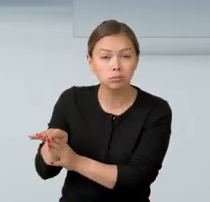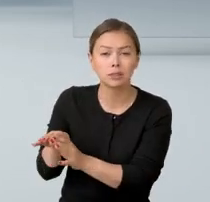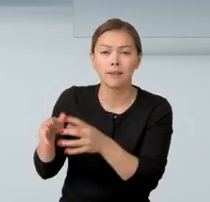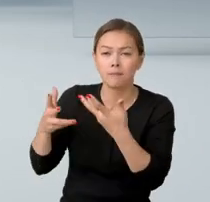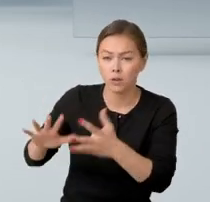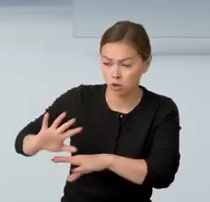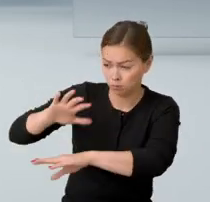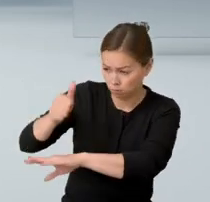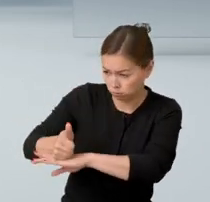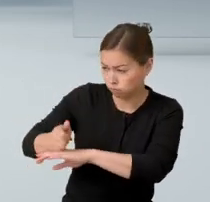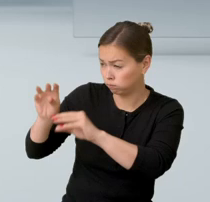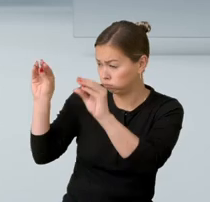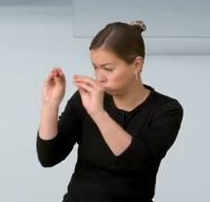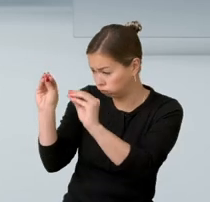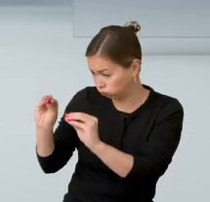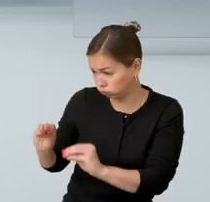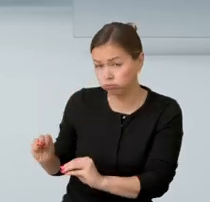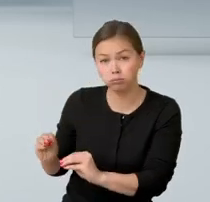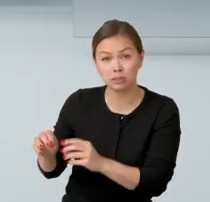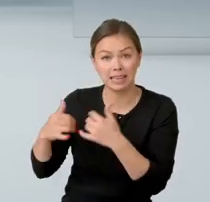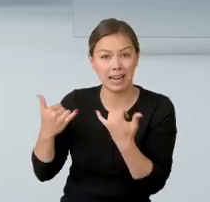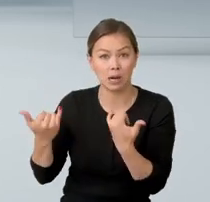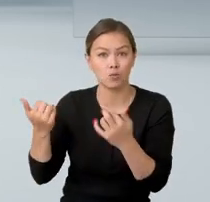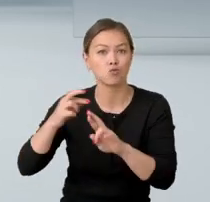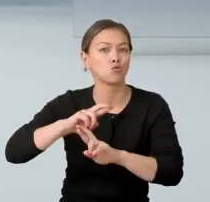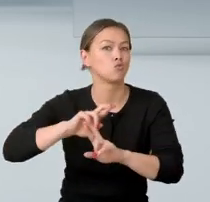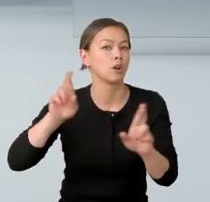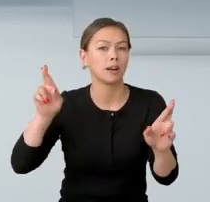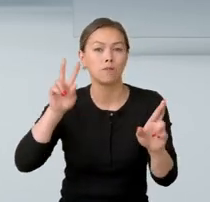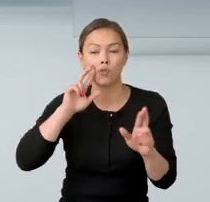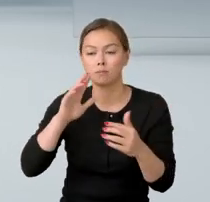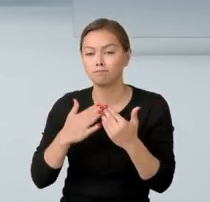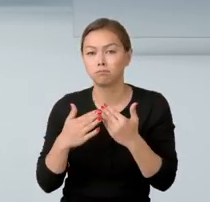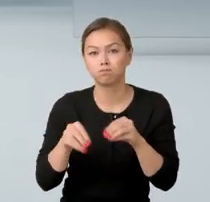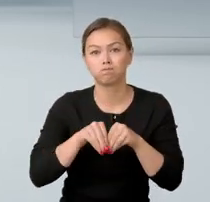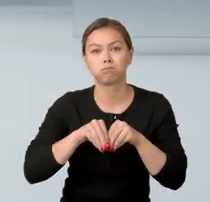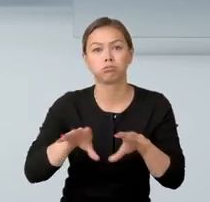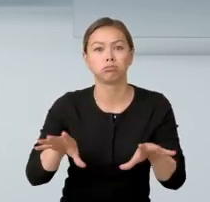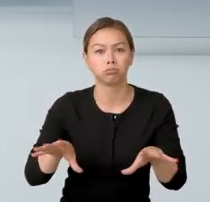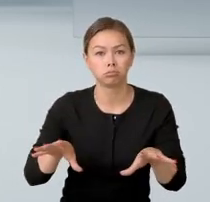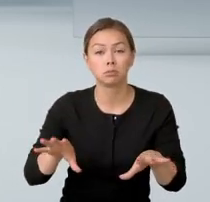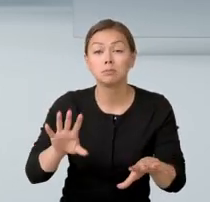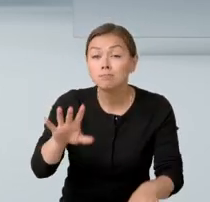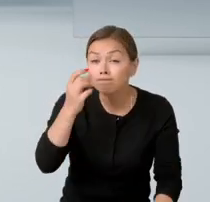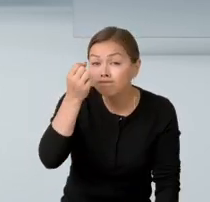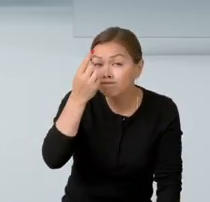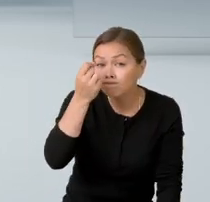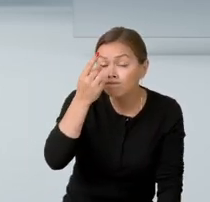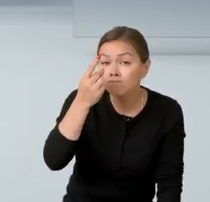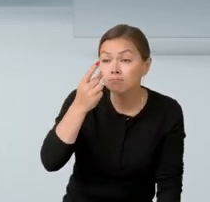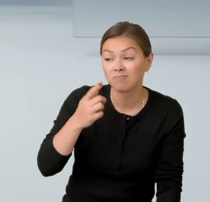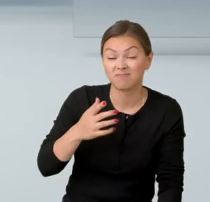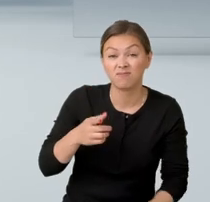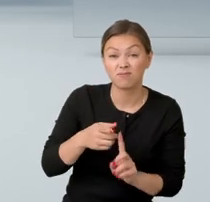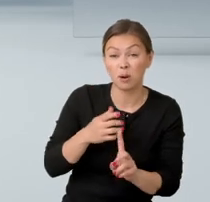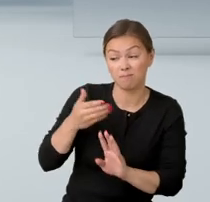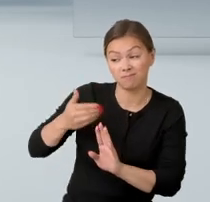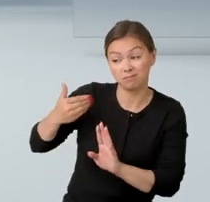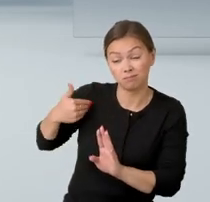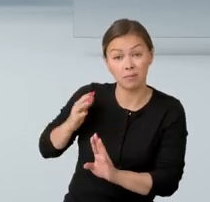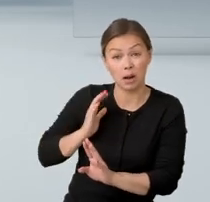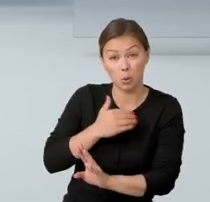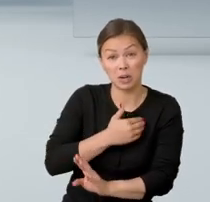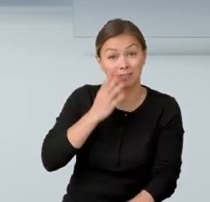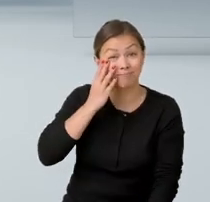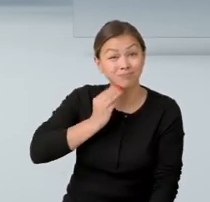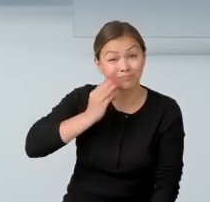configured the solution and you already have everything ready to go live but based on our experience we understand that the go